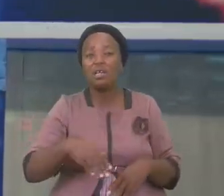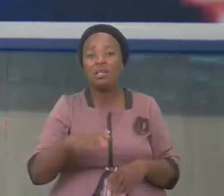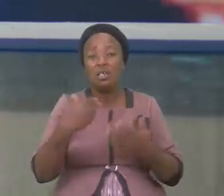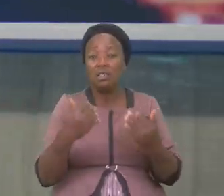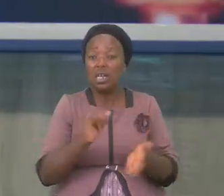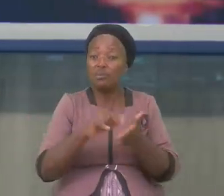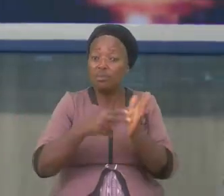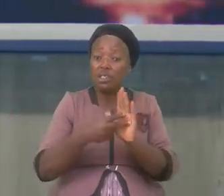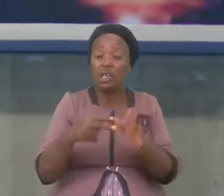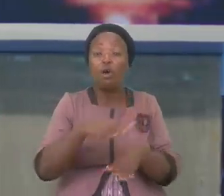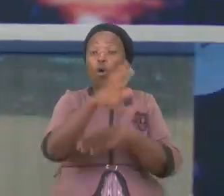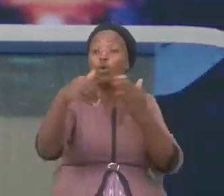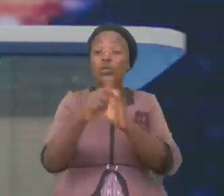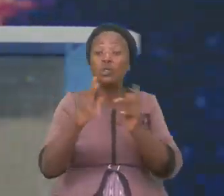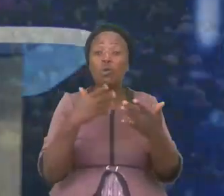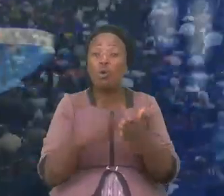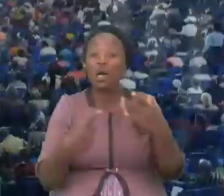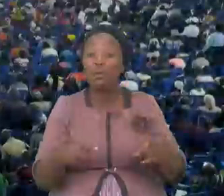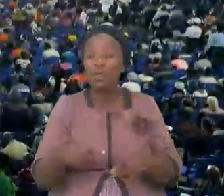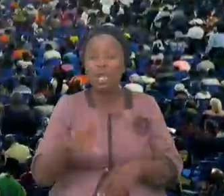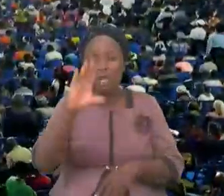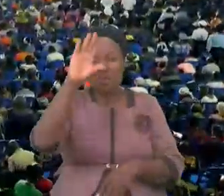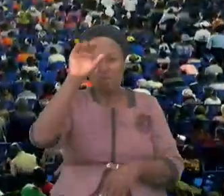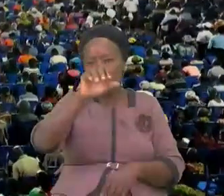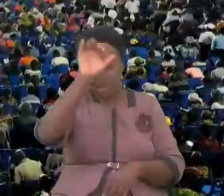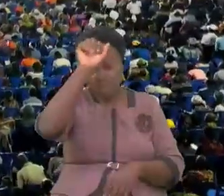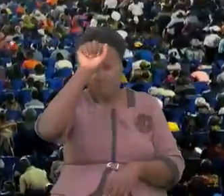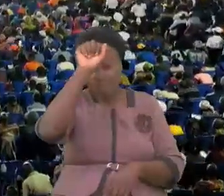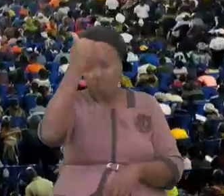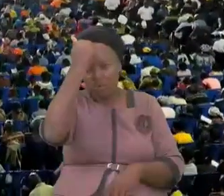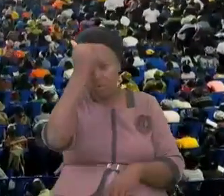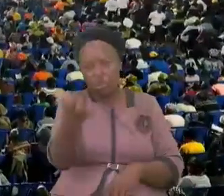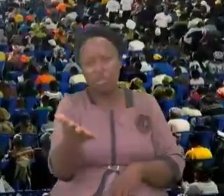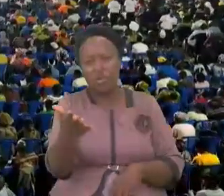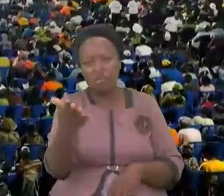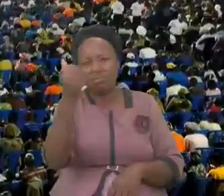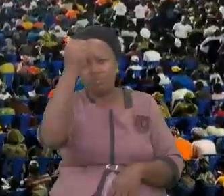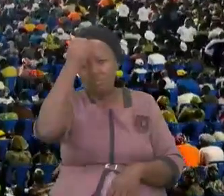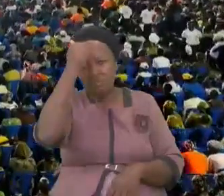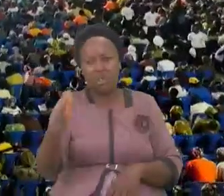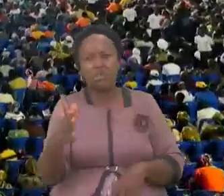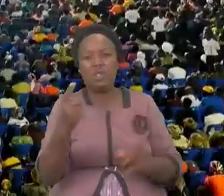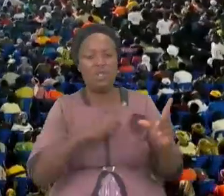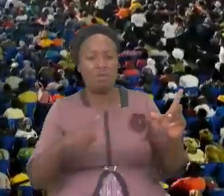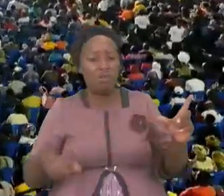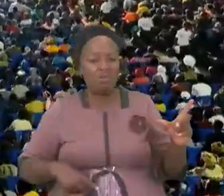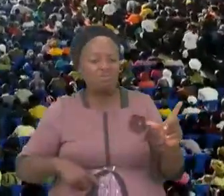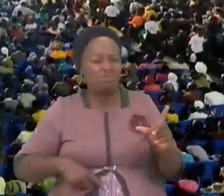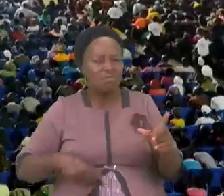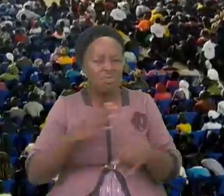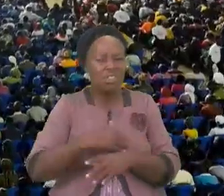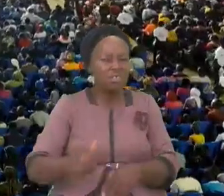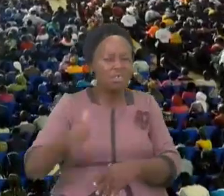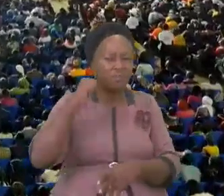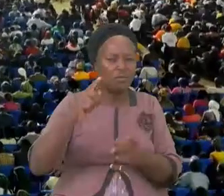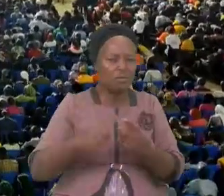said, okay, you want to live like Babylonians? Come on, I'll take you to Babylon. It came as